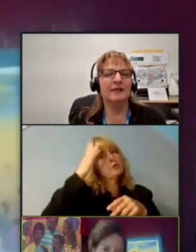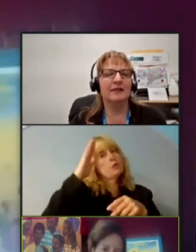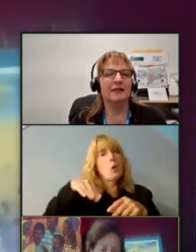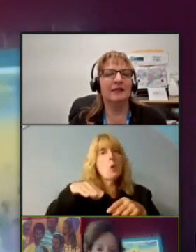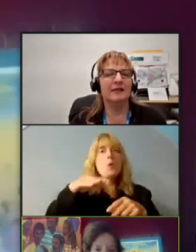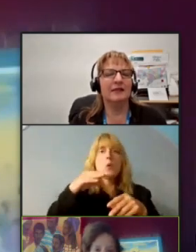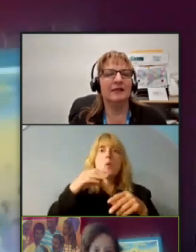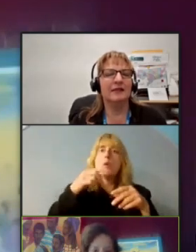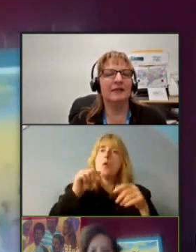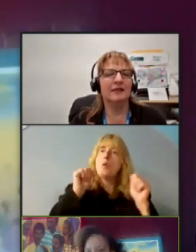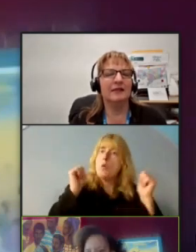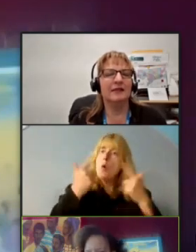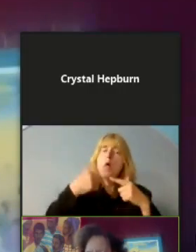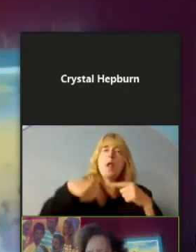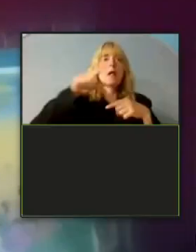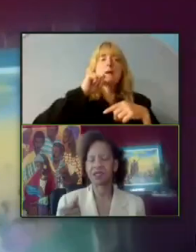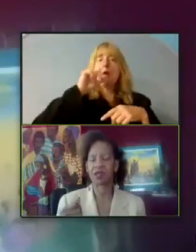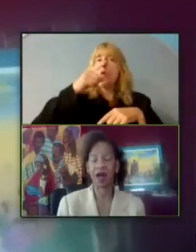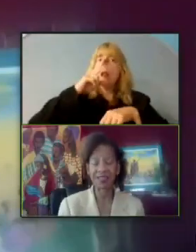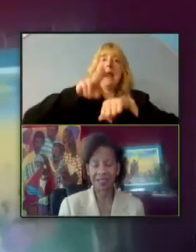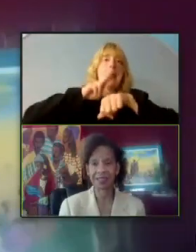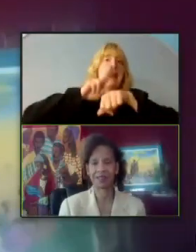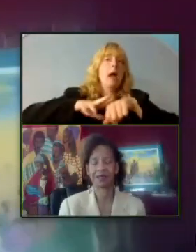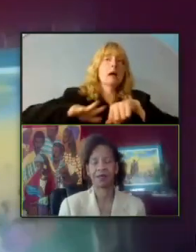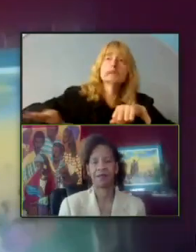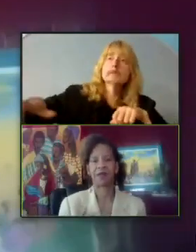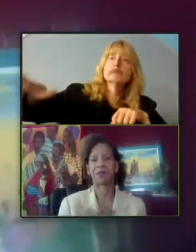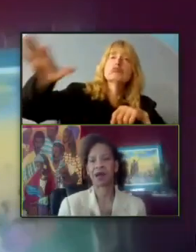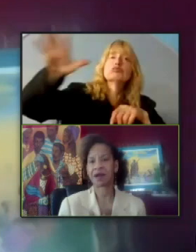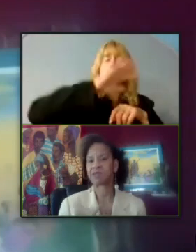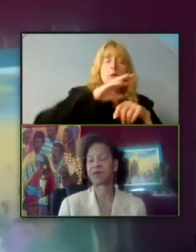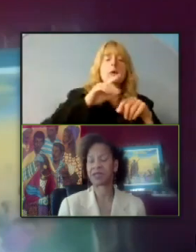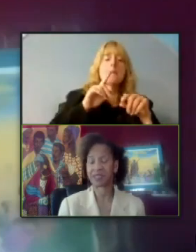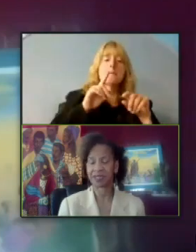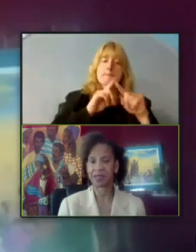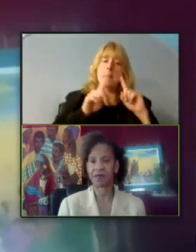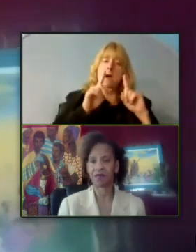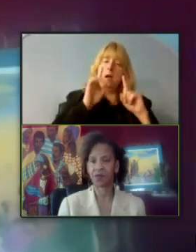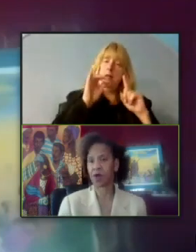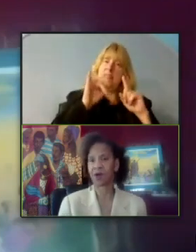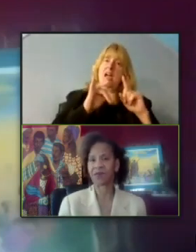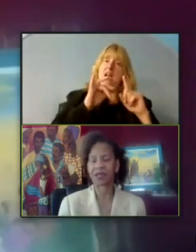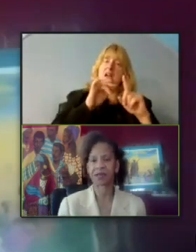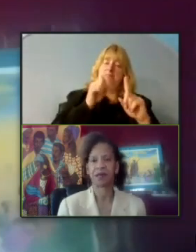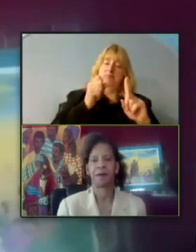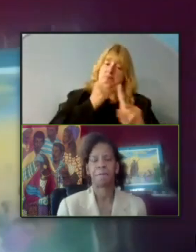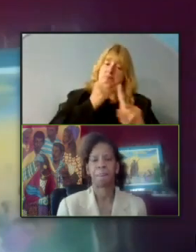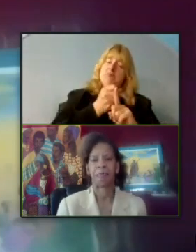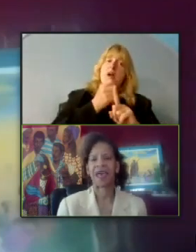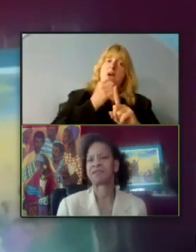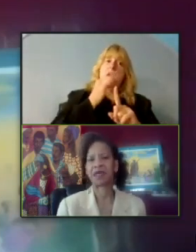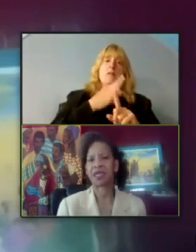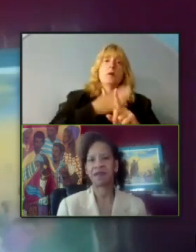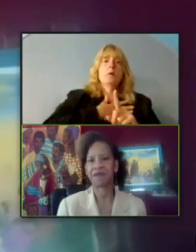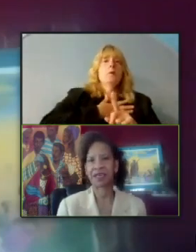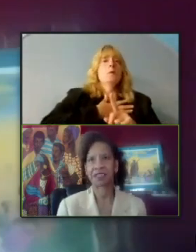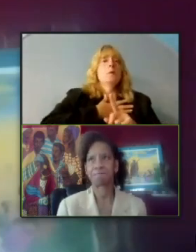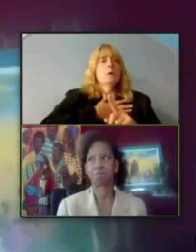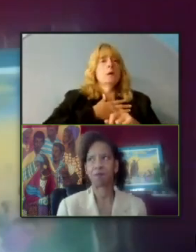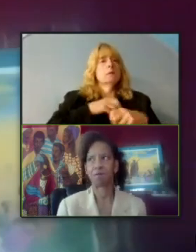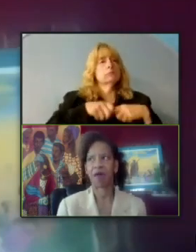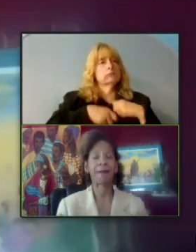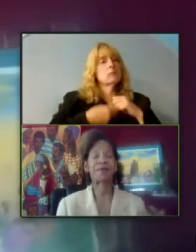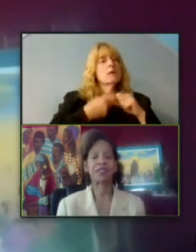going on nationally, but the reality of the losses that we are experiencing through COVID, has many of